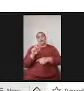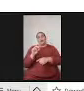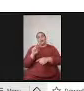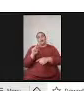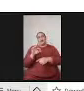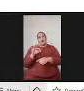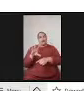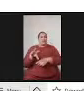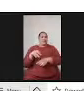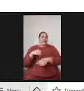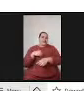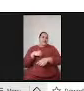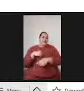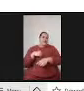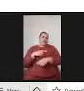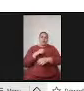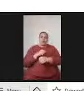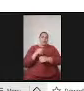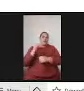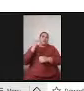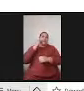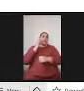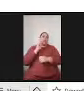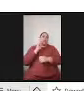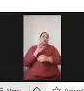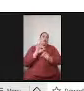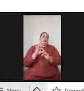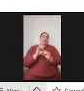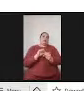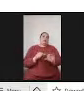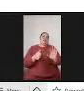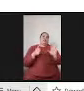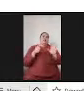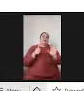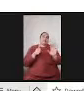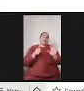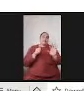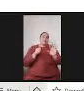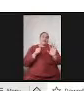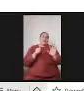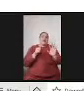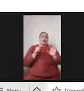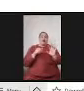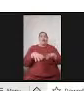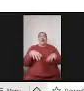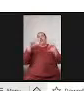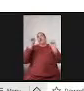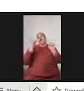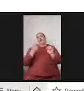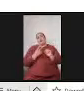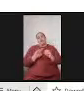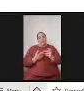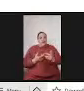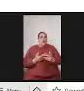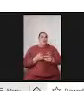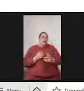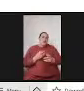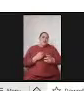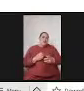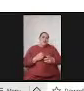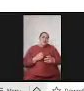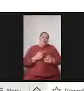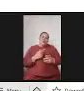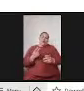to it. We never knew we will have stage 6 of load shedding. So we